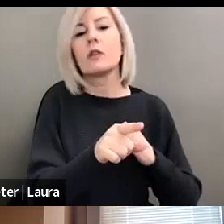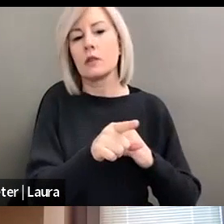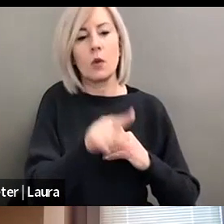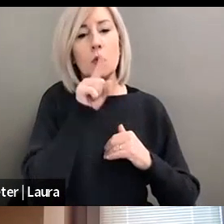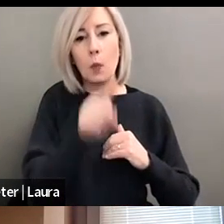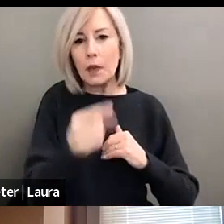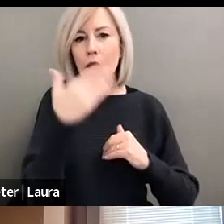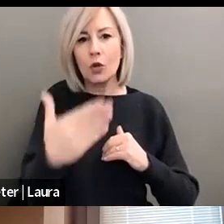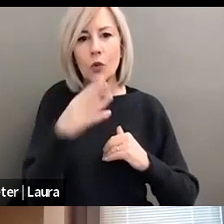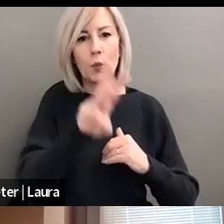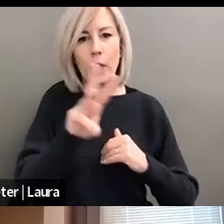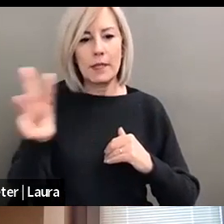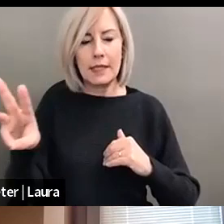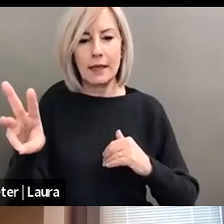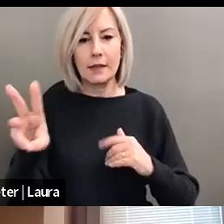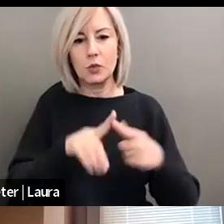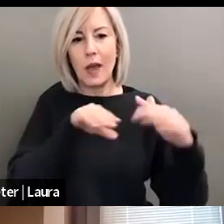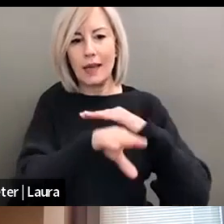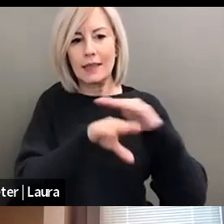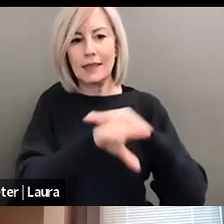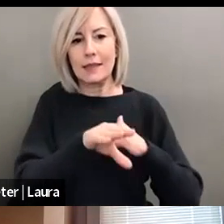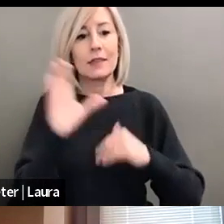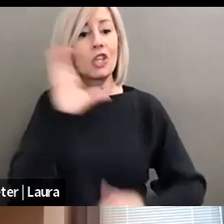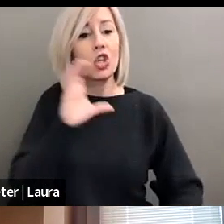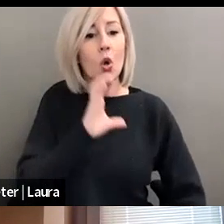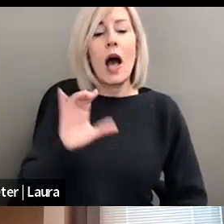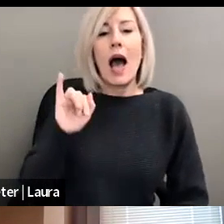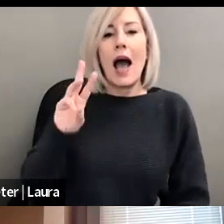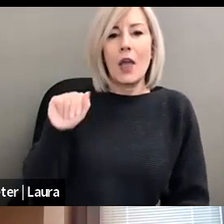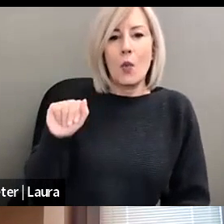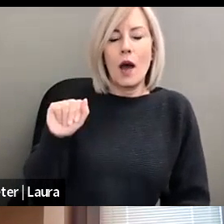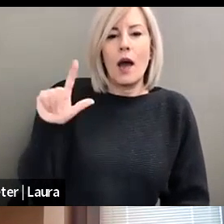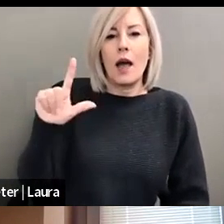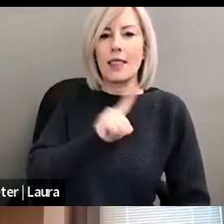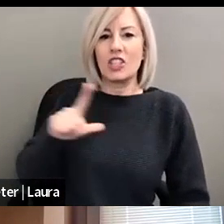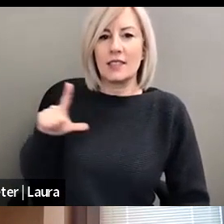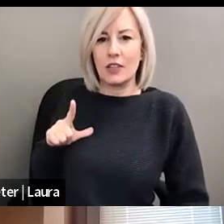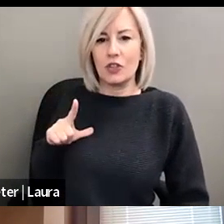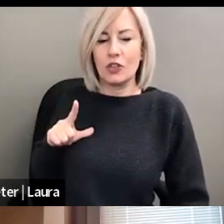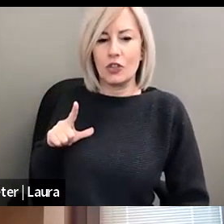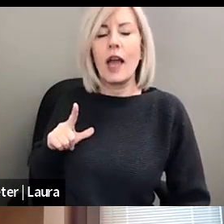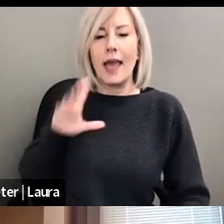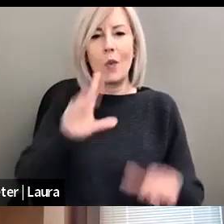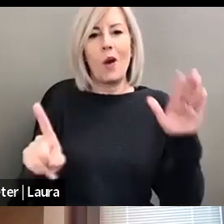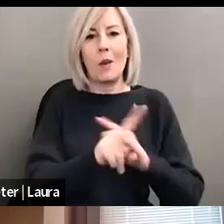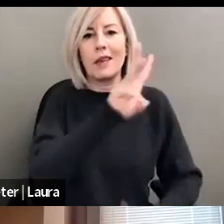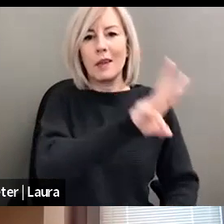good website to access. Just Google Iowa Legislature and it'll come up,